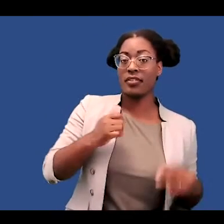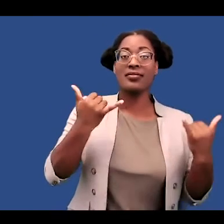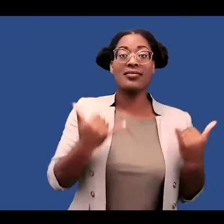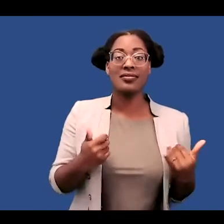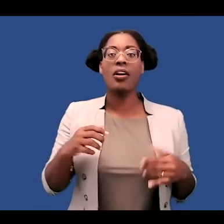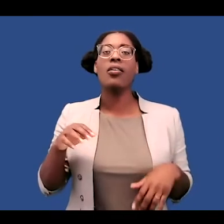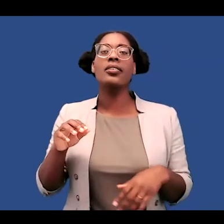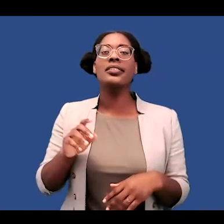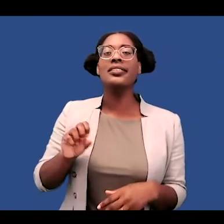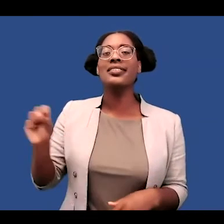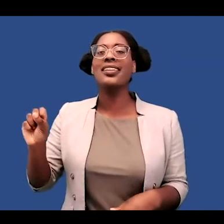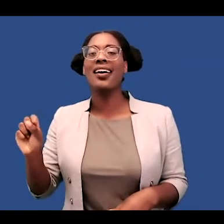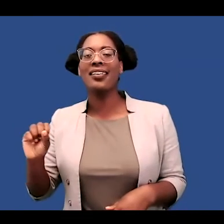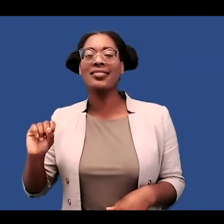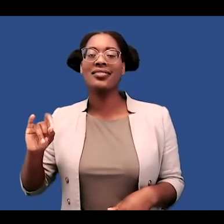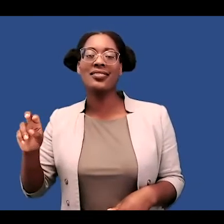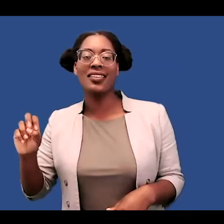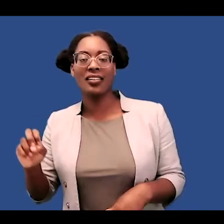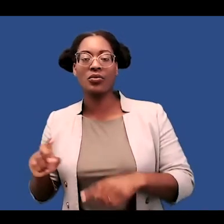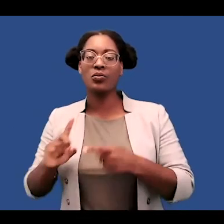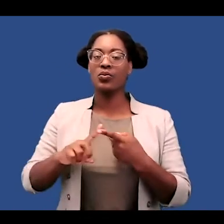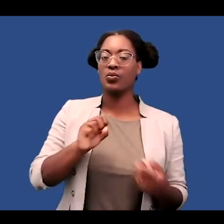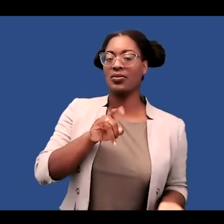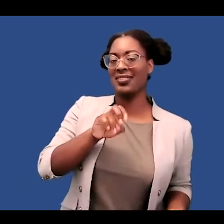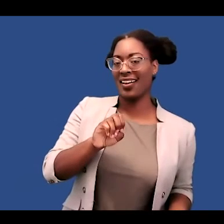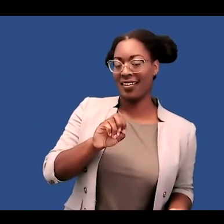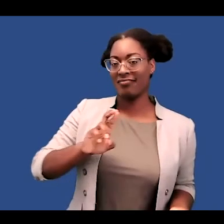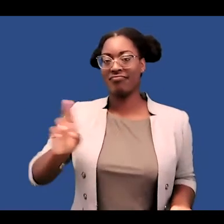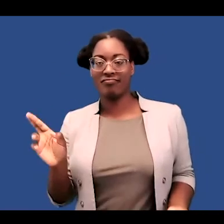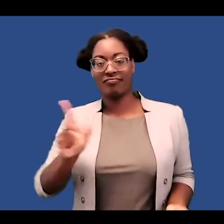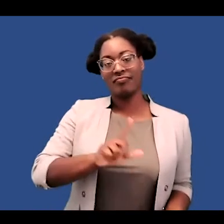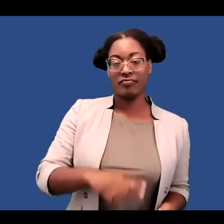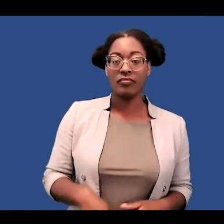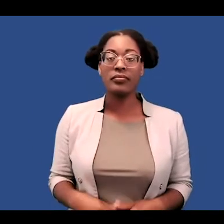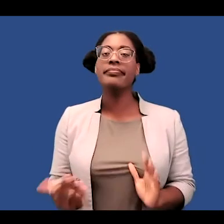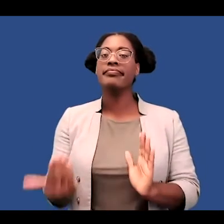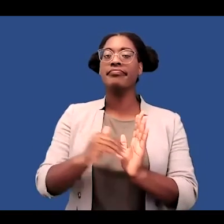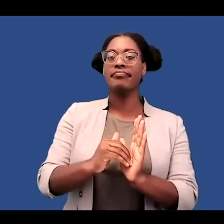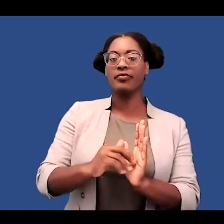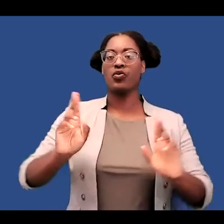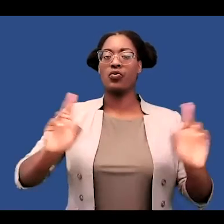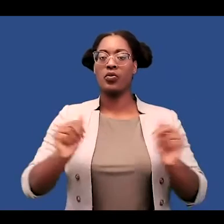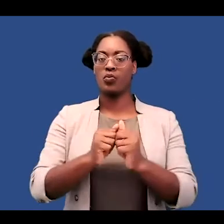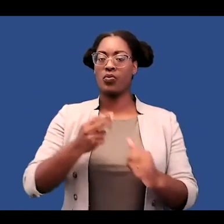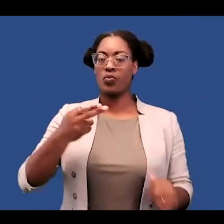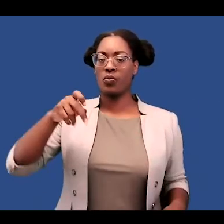slightly bent. With one hand on each side, hold the hoop horizontally so it firmly touches the small of your